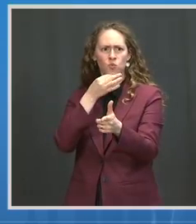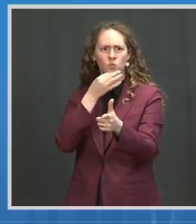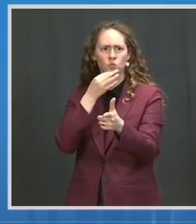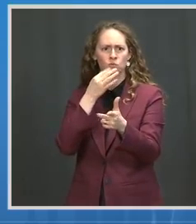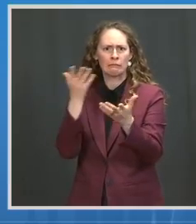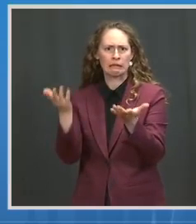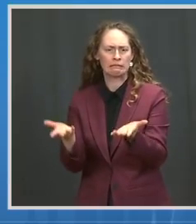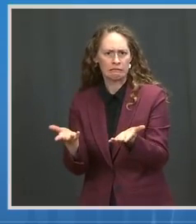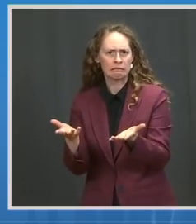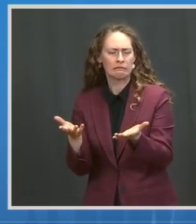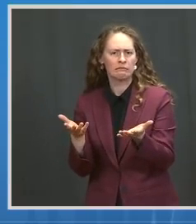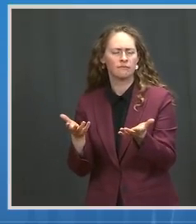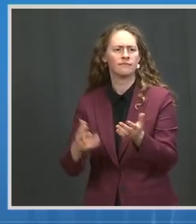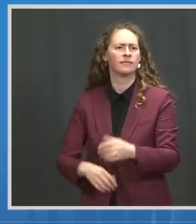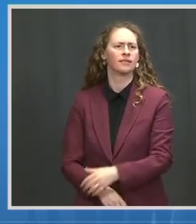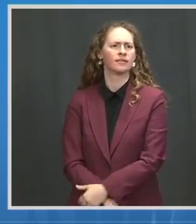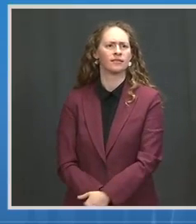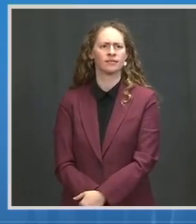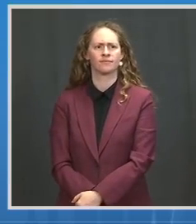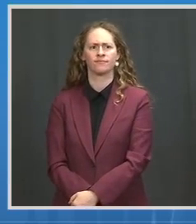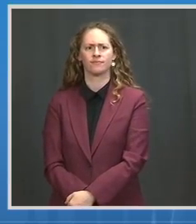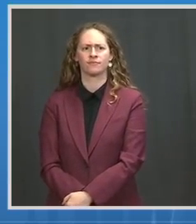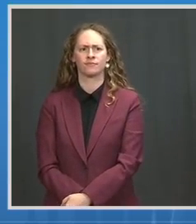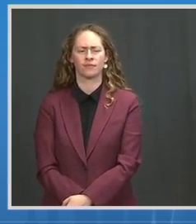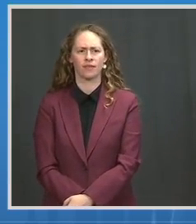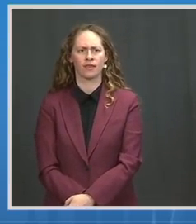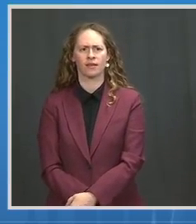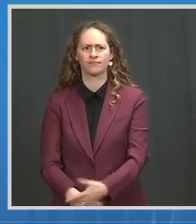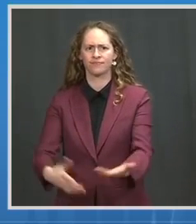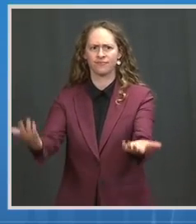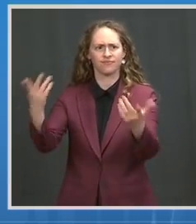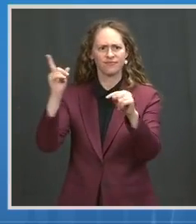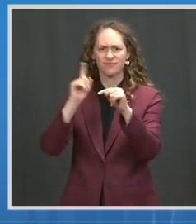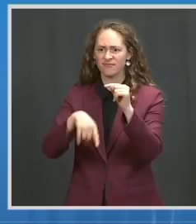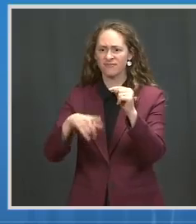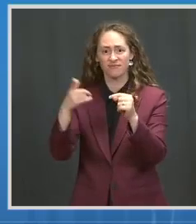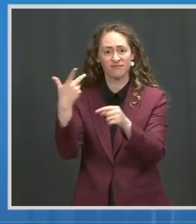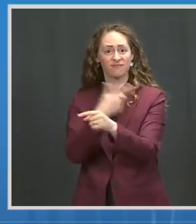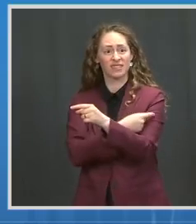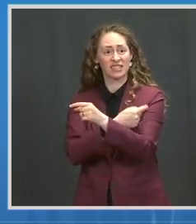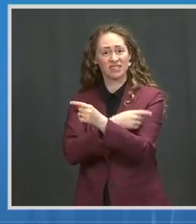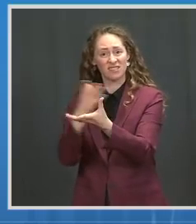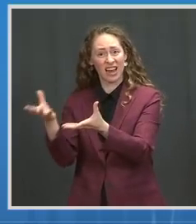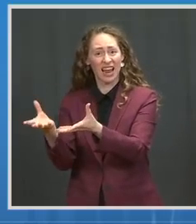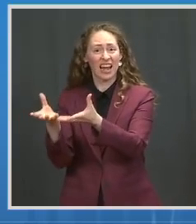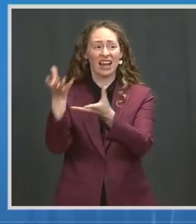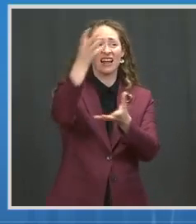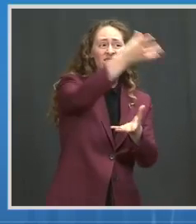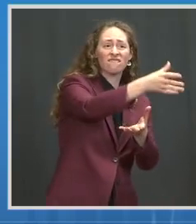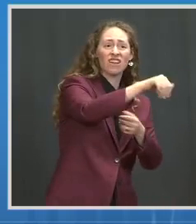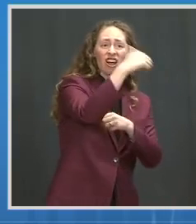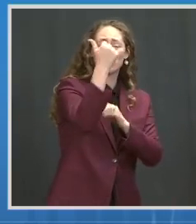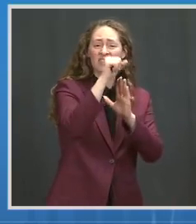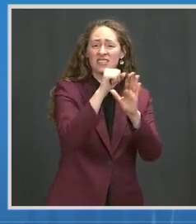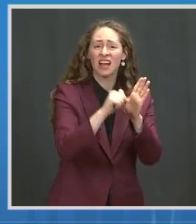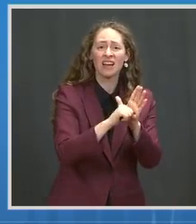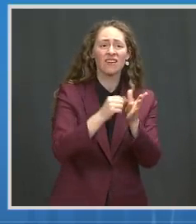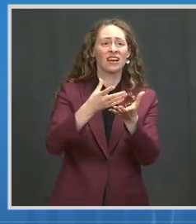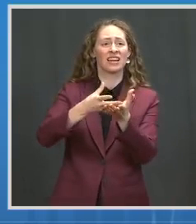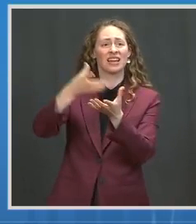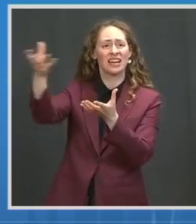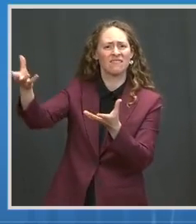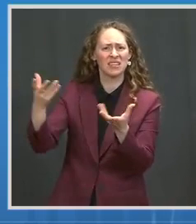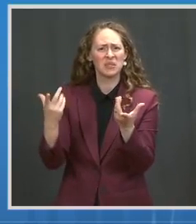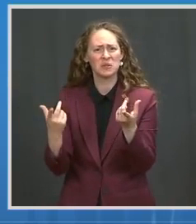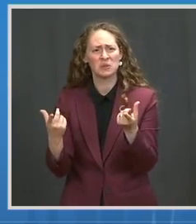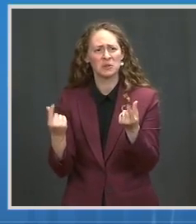the vaccine with other states or countries. I just wondered if there are any solutions for that if the state itself can't use those doses